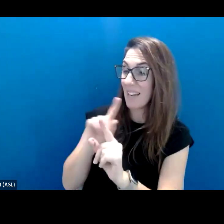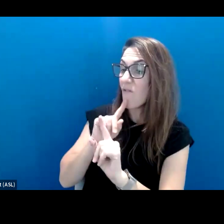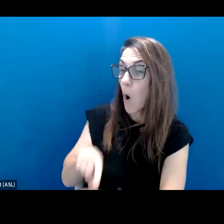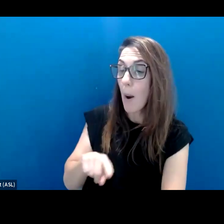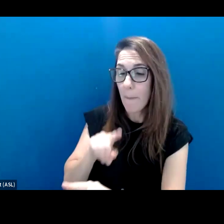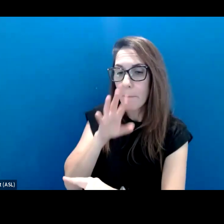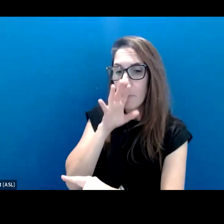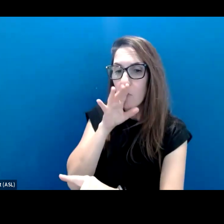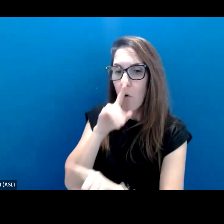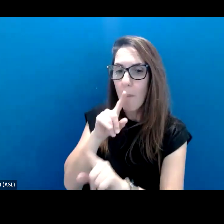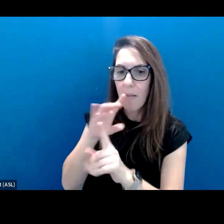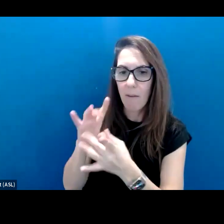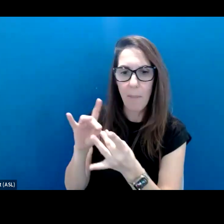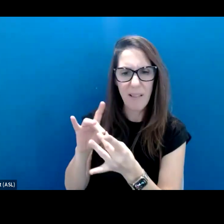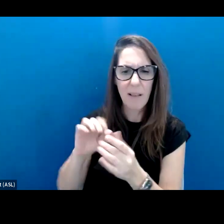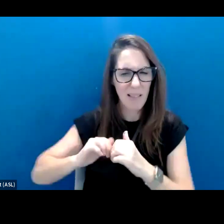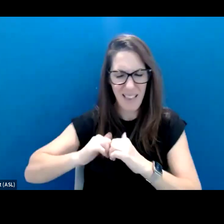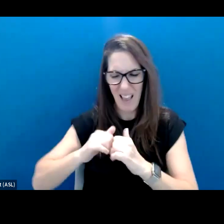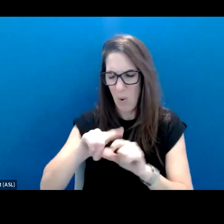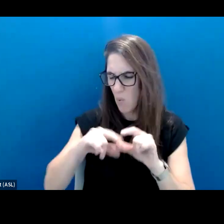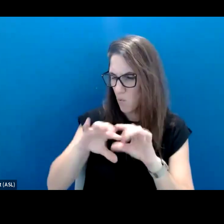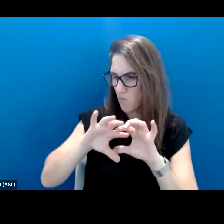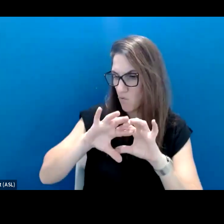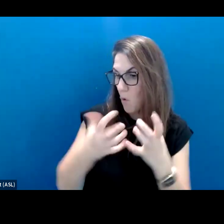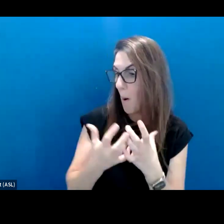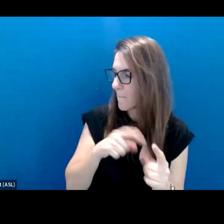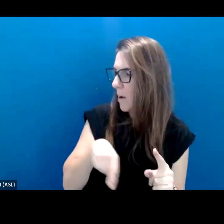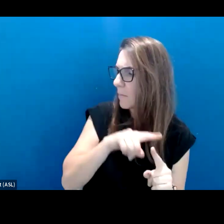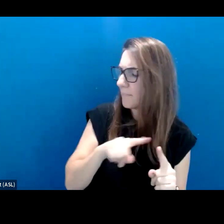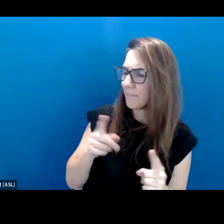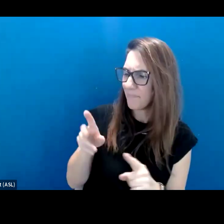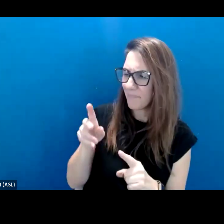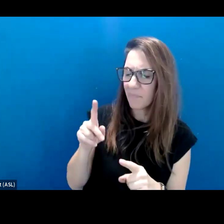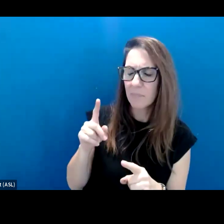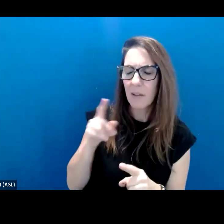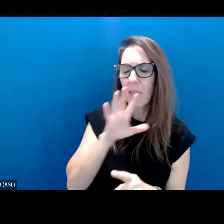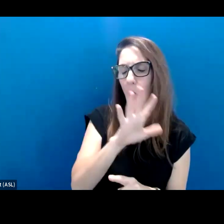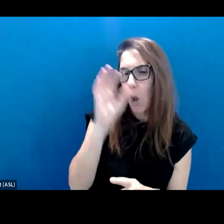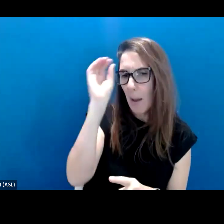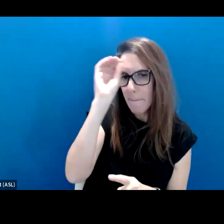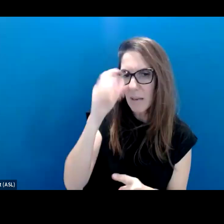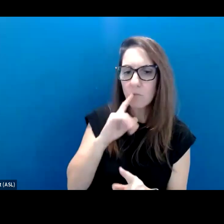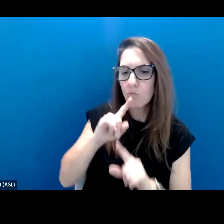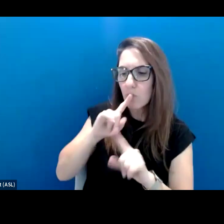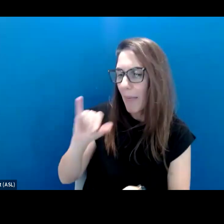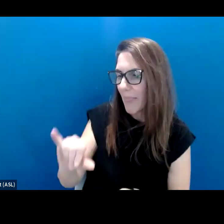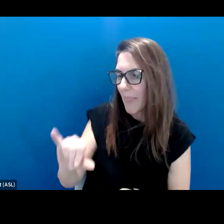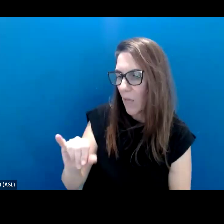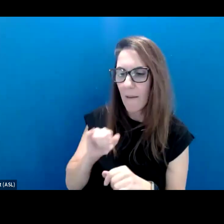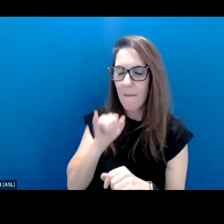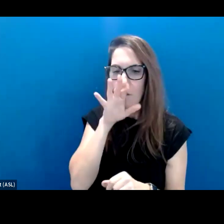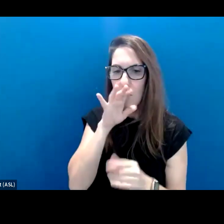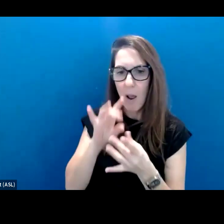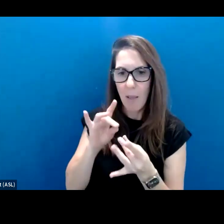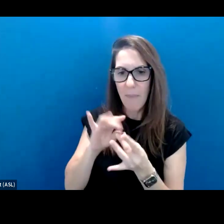of the group seemed to be that responding to verbal comments at